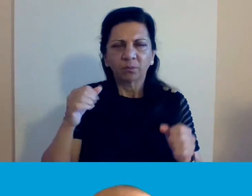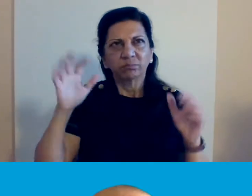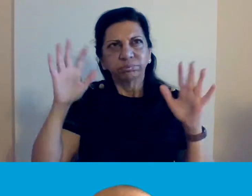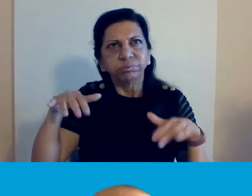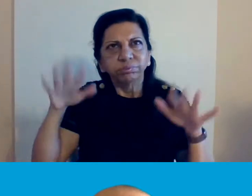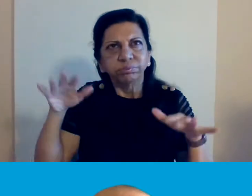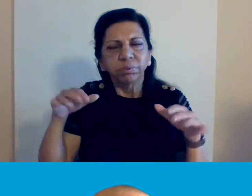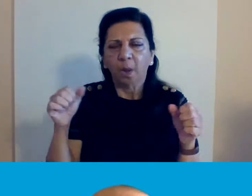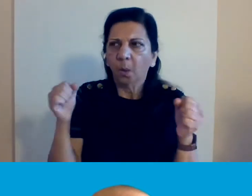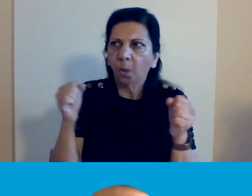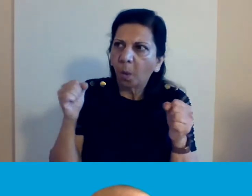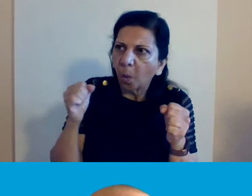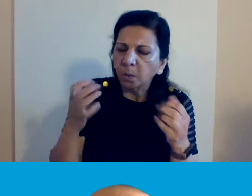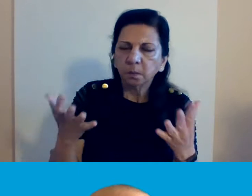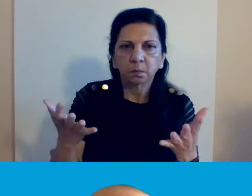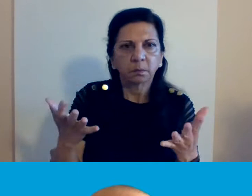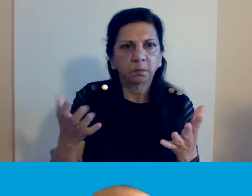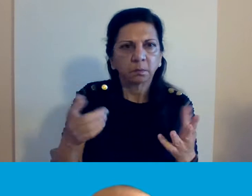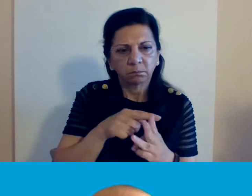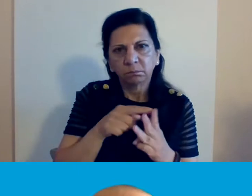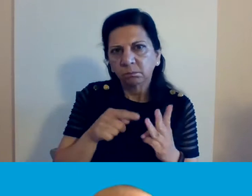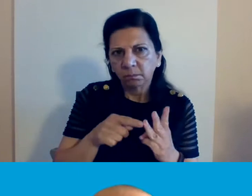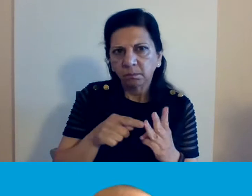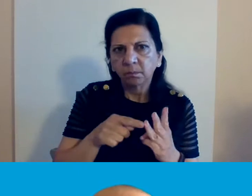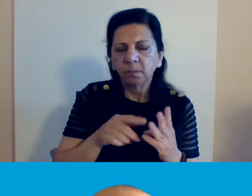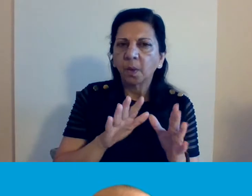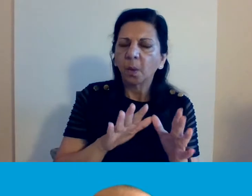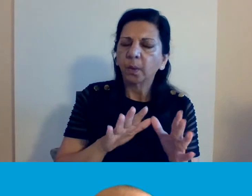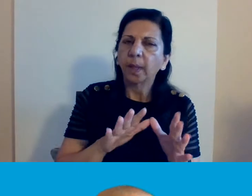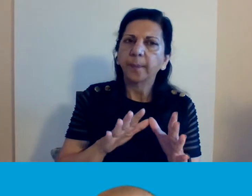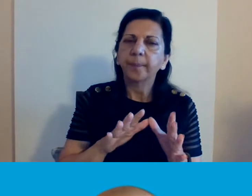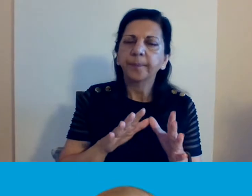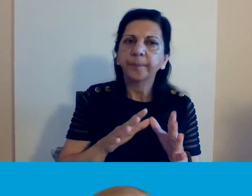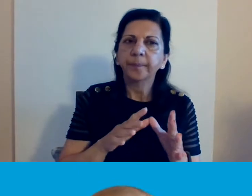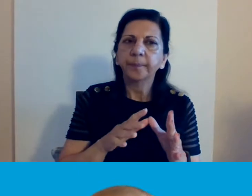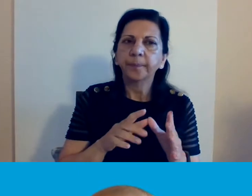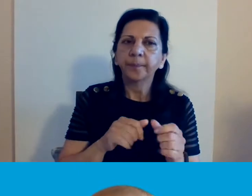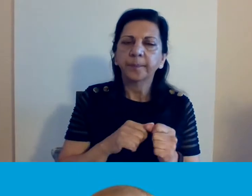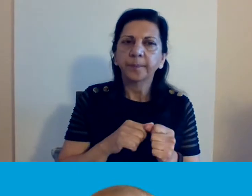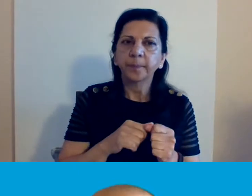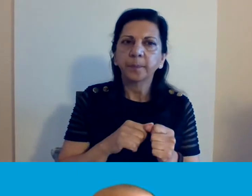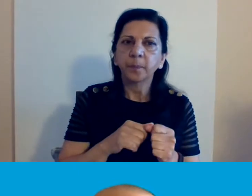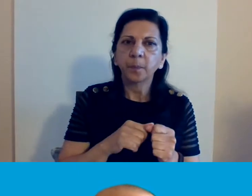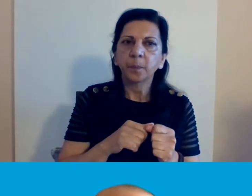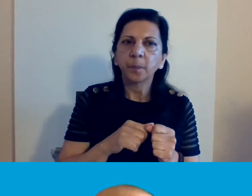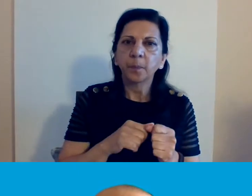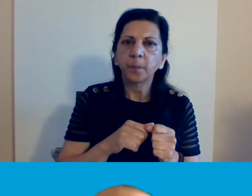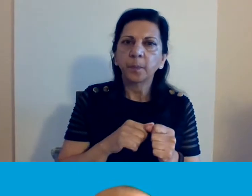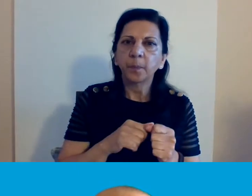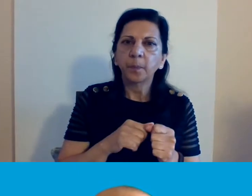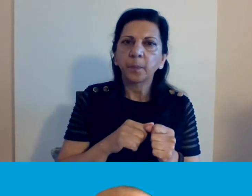latter two swiftly and then perhaps I'll hand over to Brigid. One is with regard to,